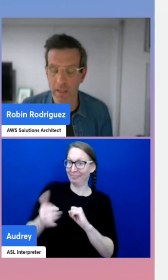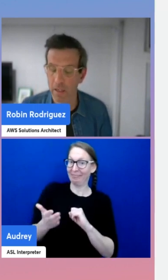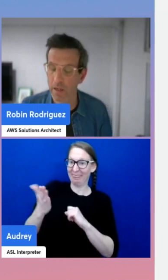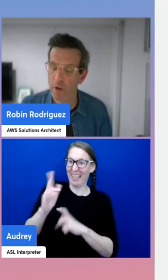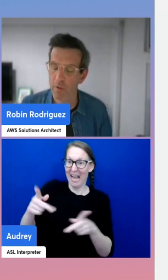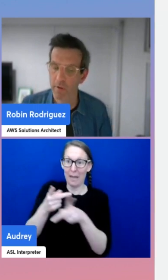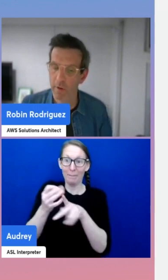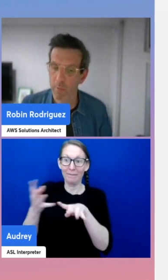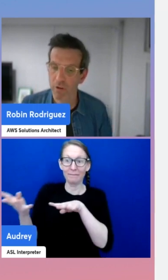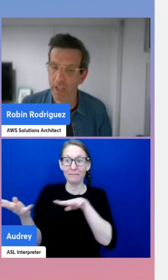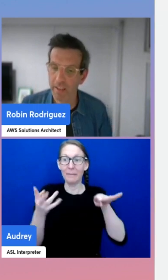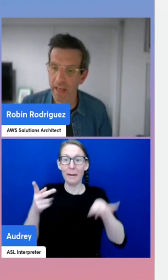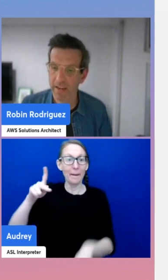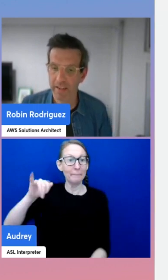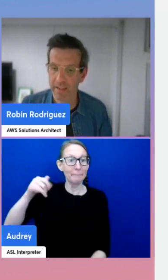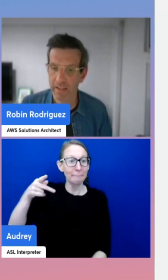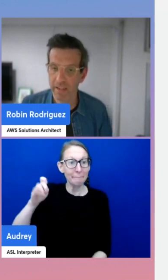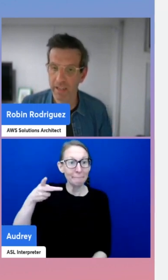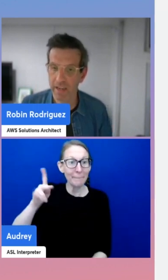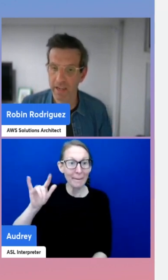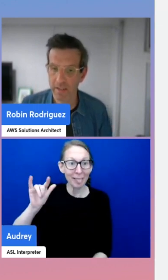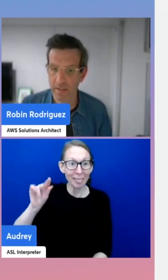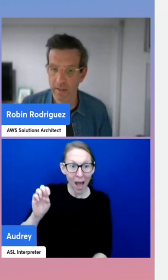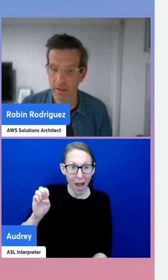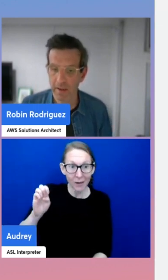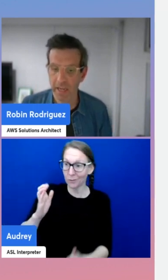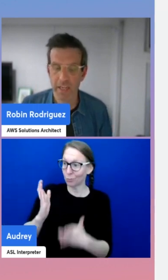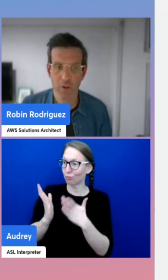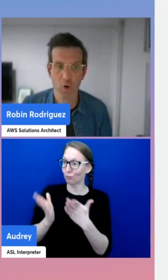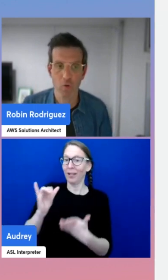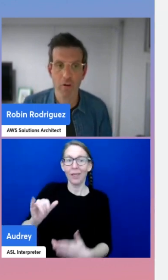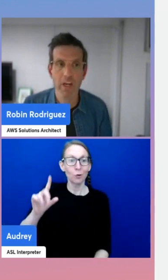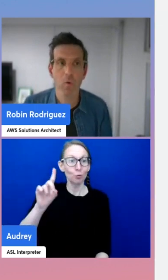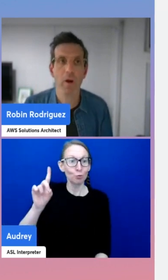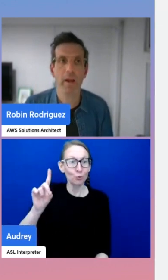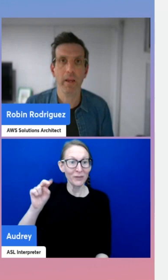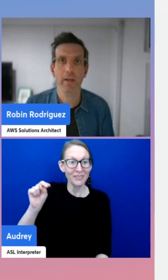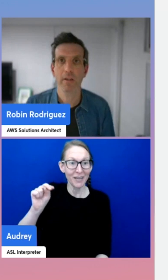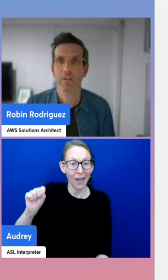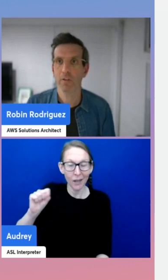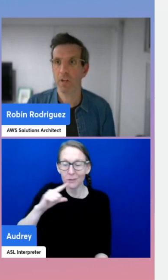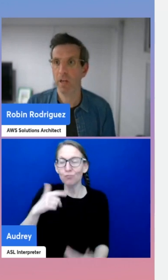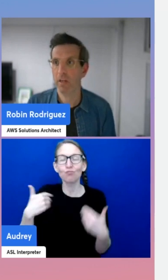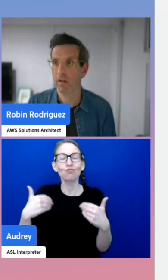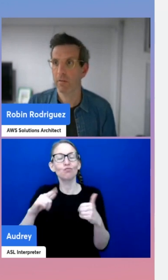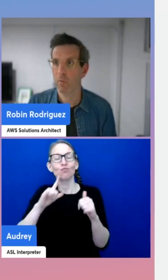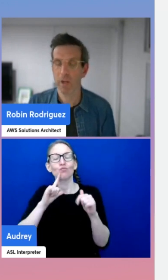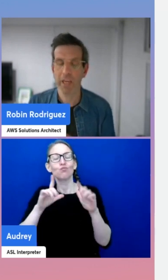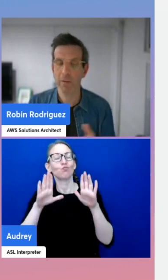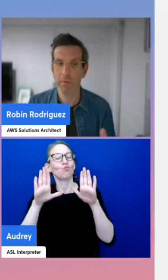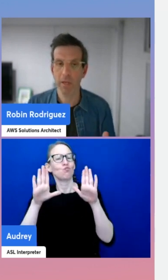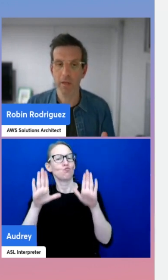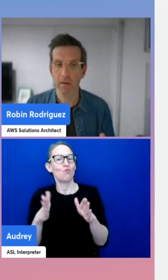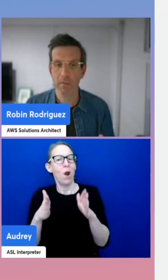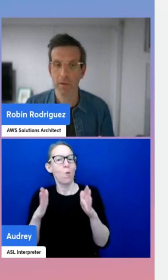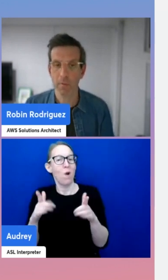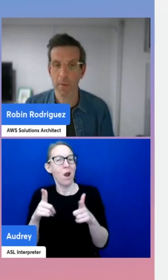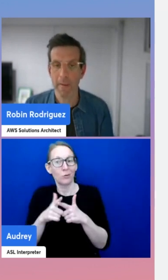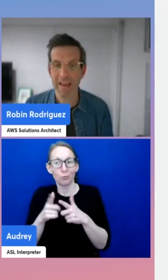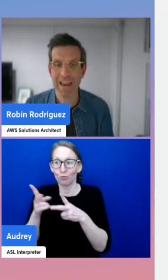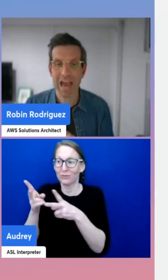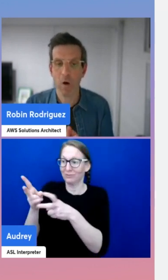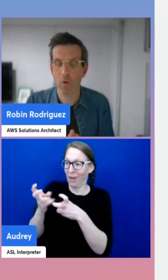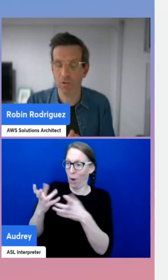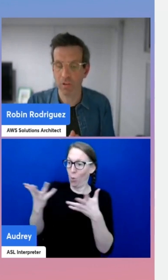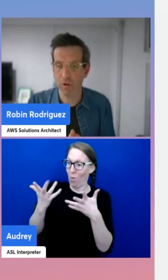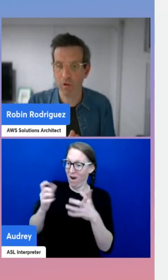pipeline, say, bringing that to DNS is a great way to take what can be,